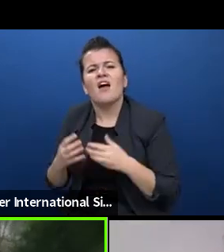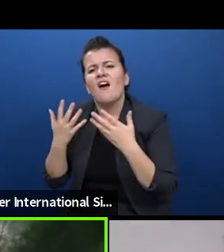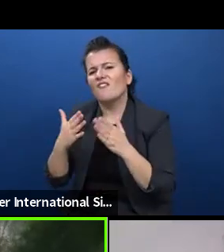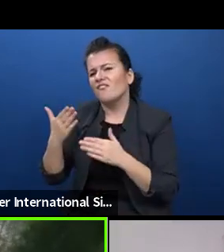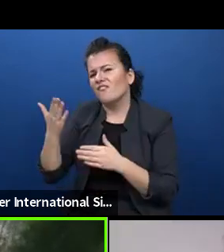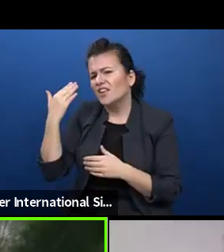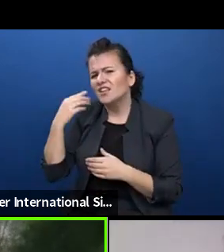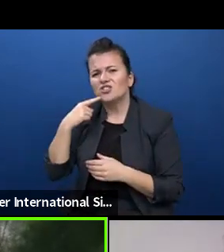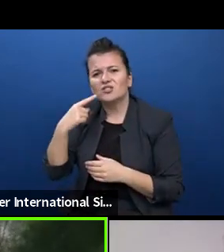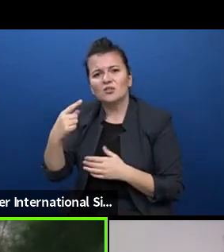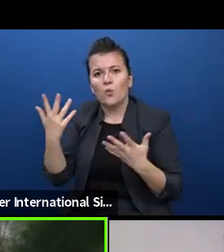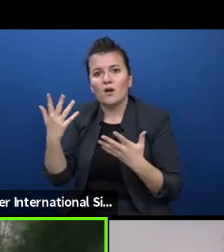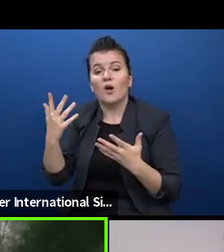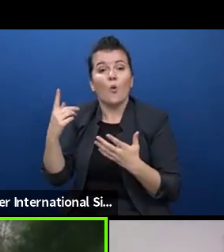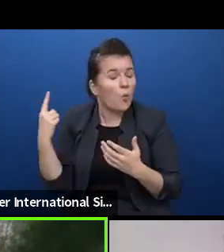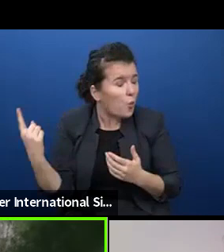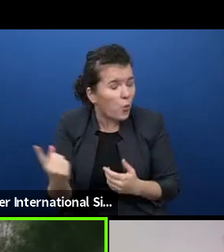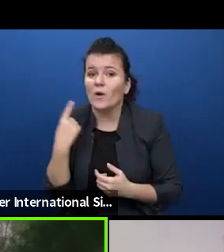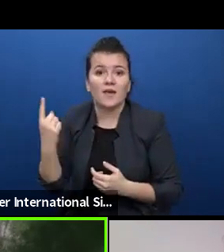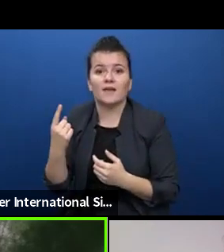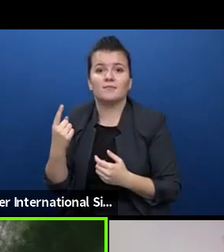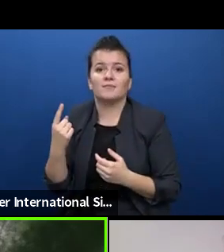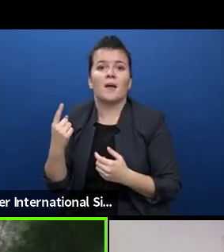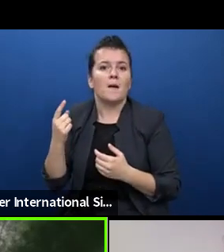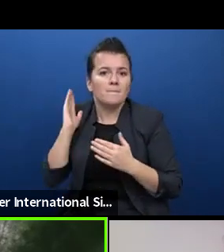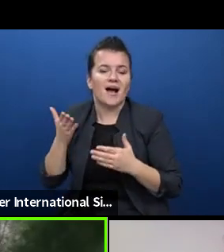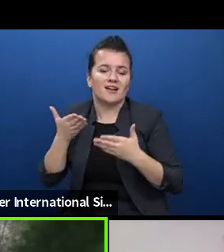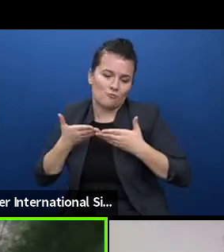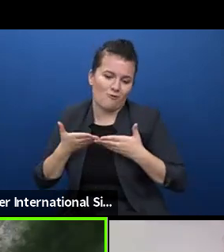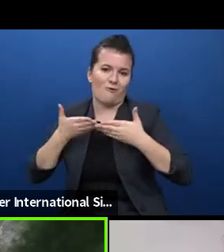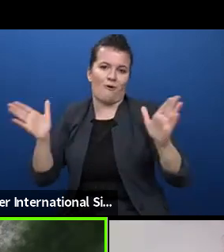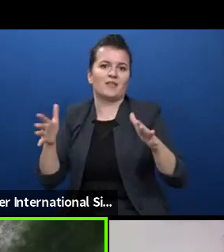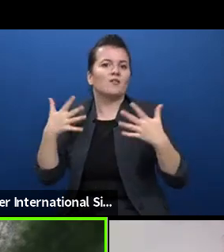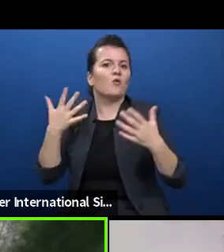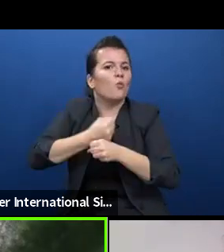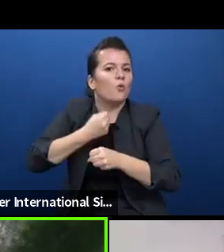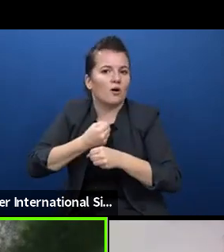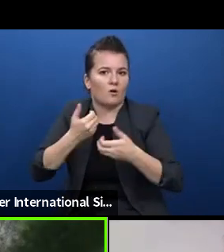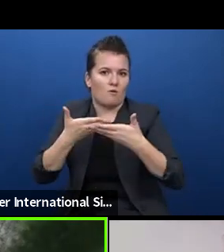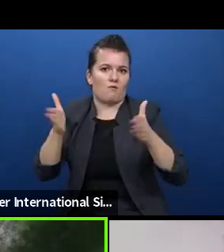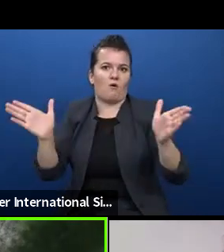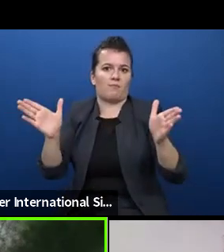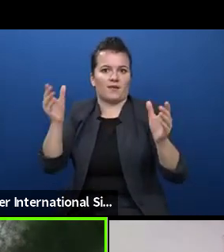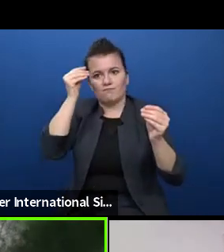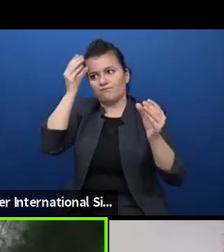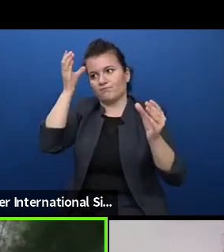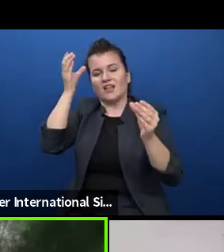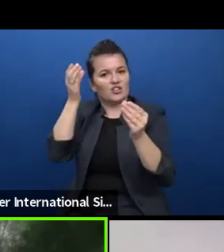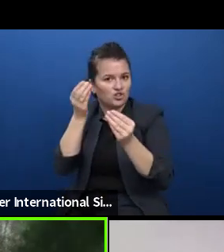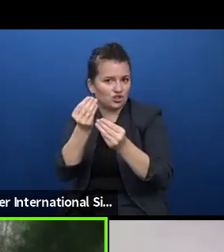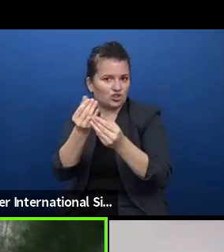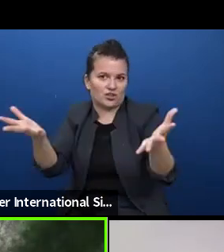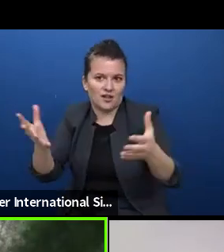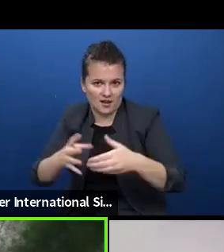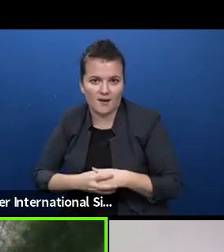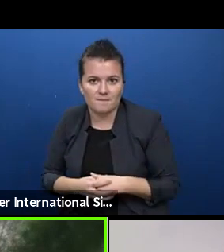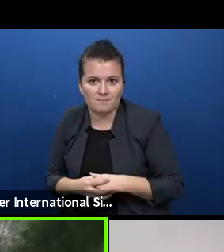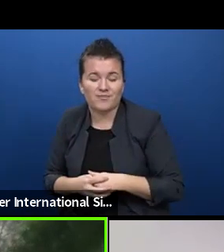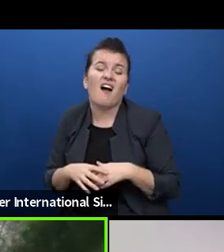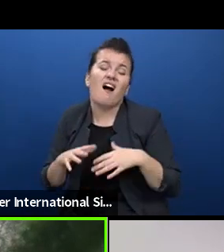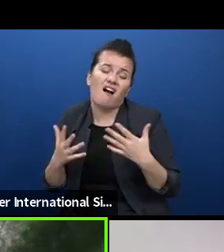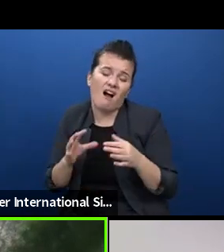really coming coming being very open about what we do. And above all, the best, the biggest thing to say is really collaboration.